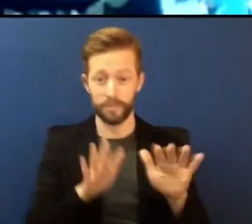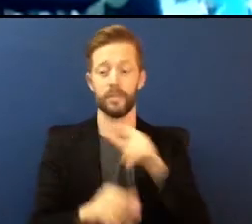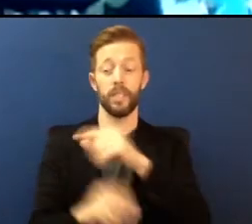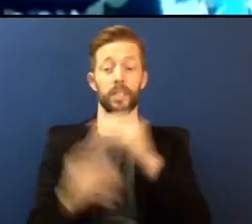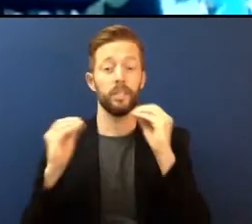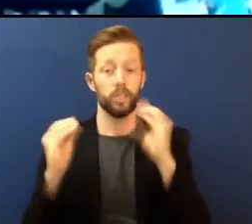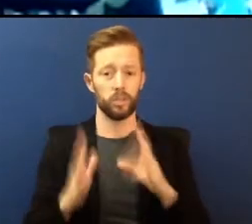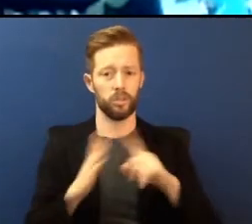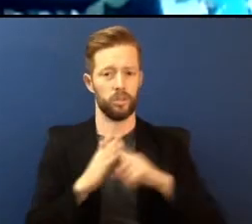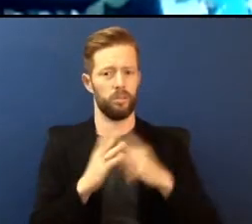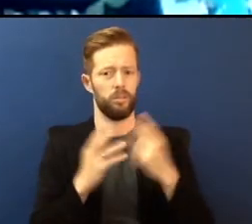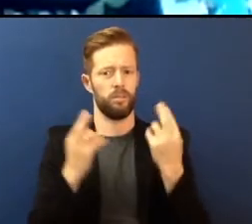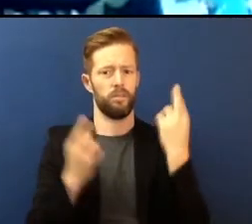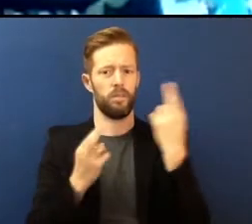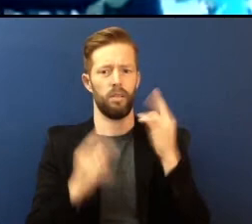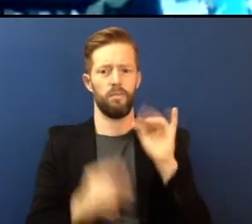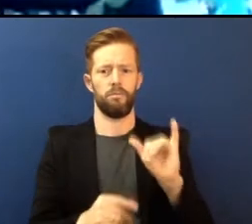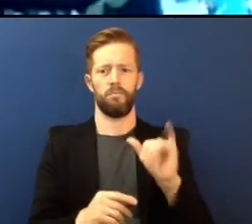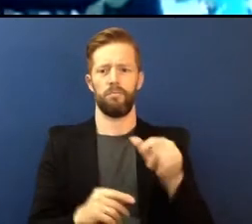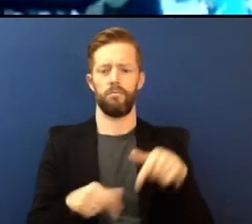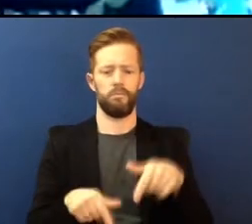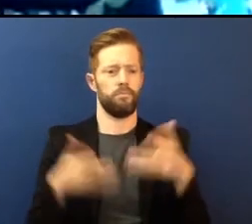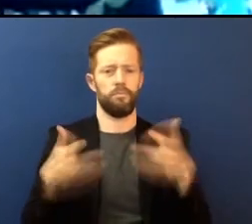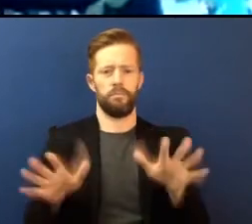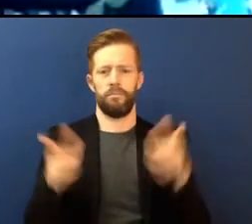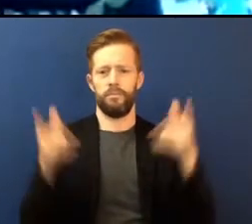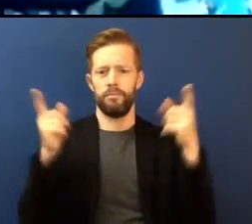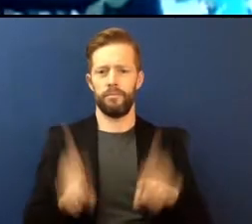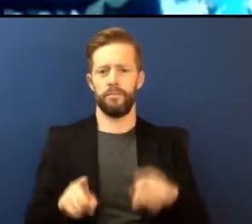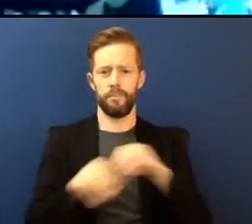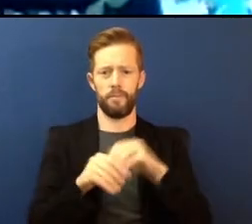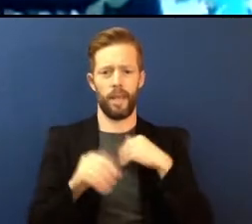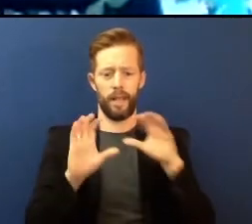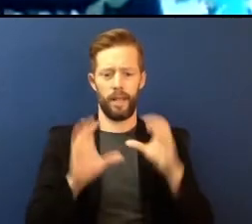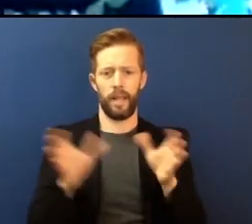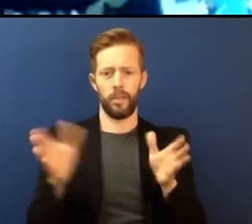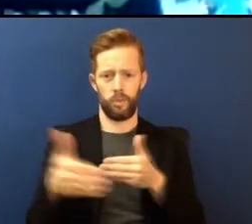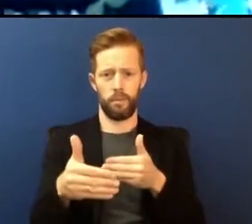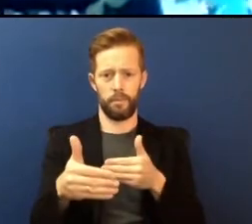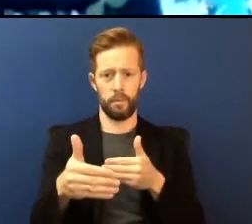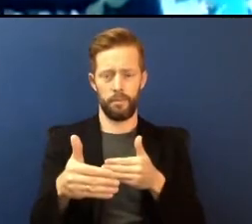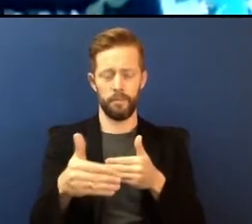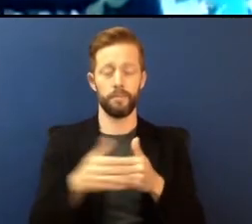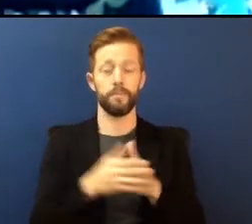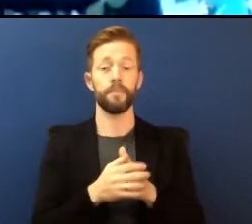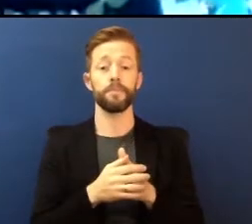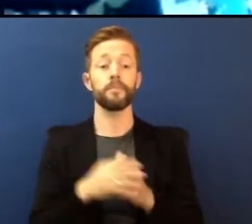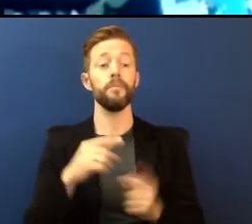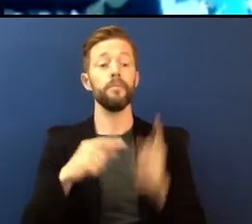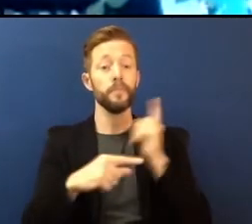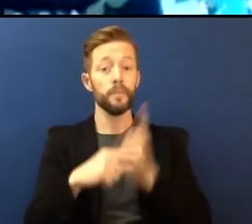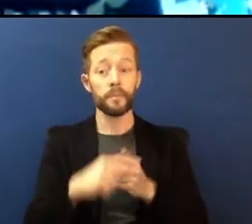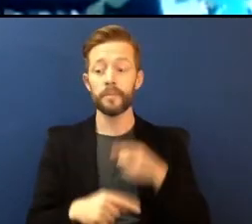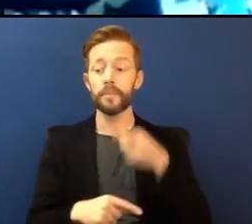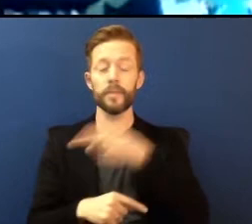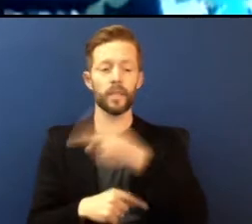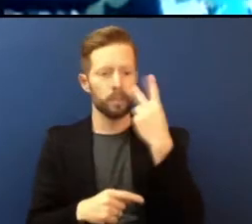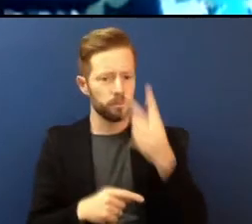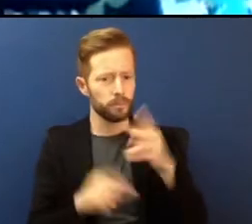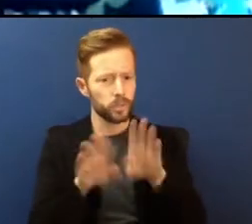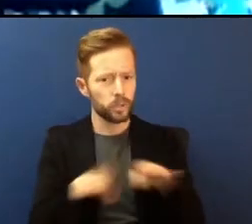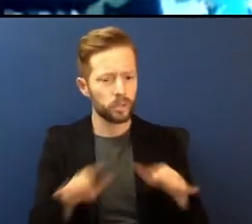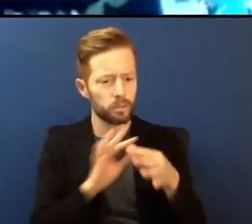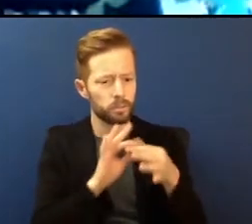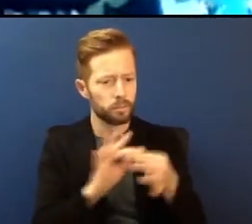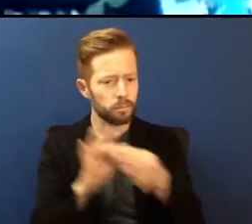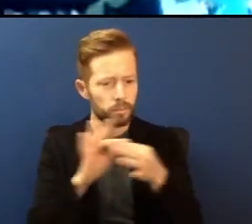to realize, wait a minute, this is actually happening in my classroom already. And in addition to which, they see